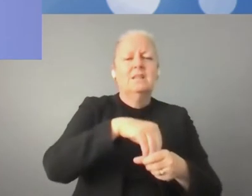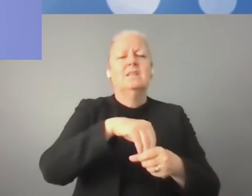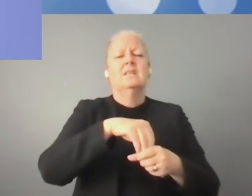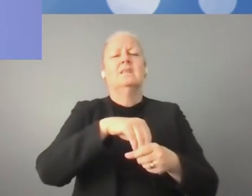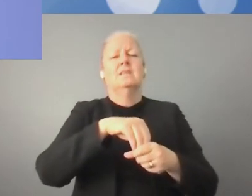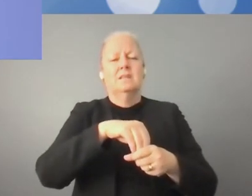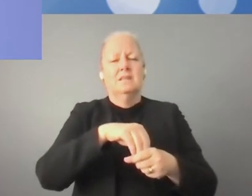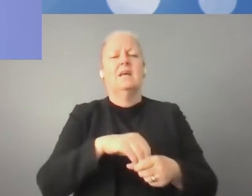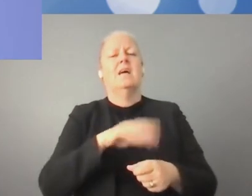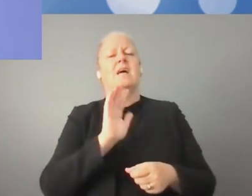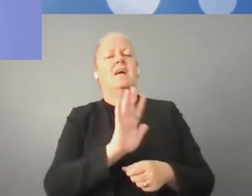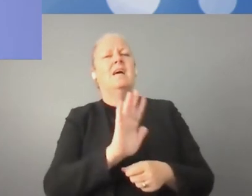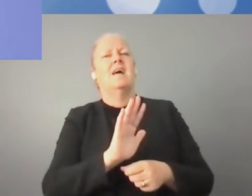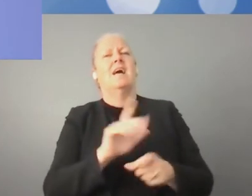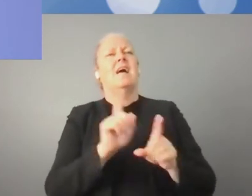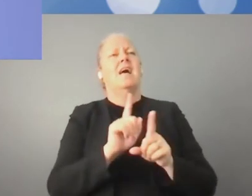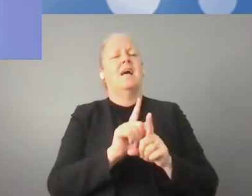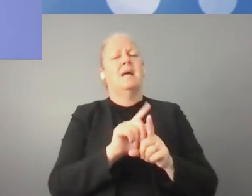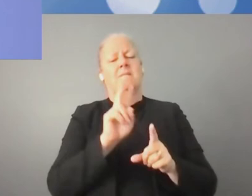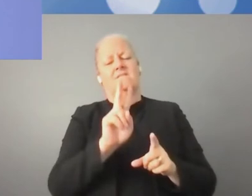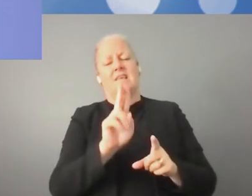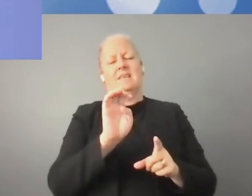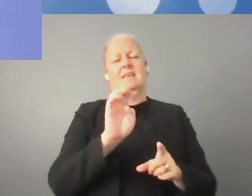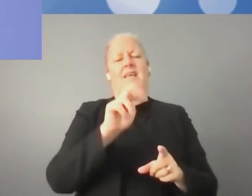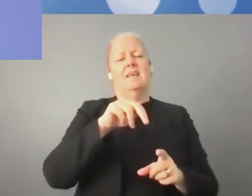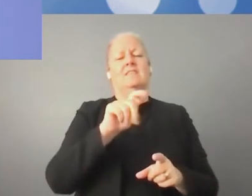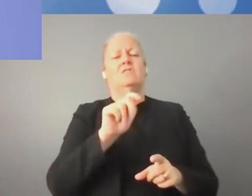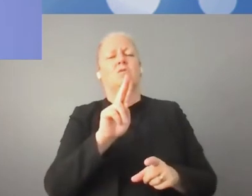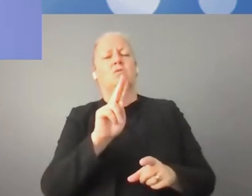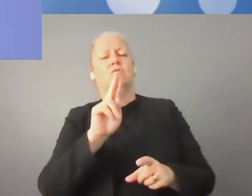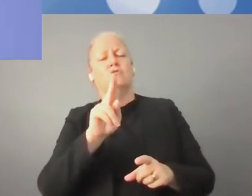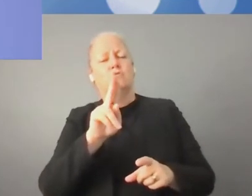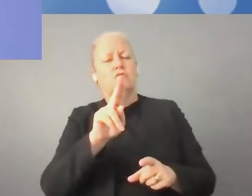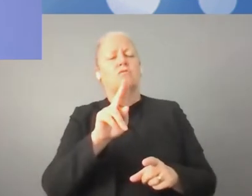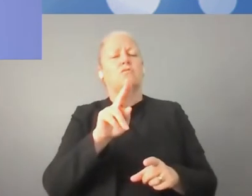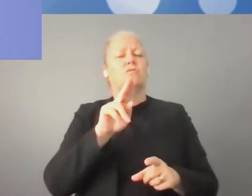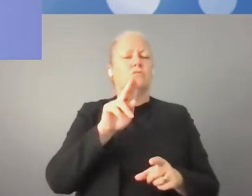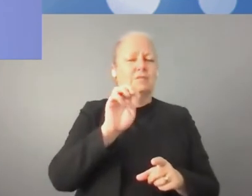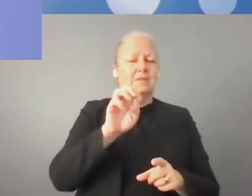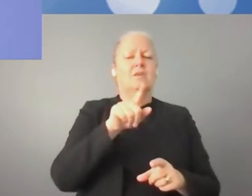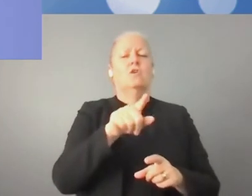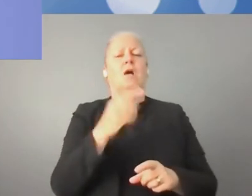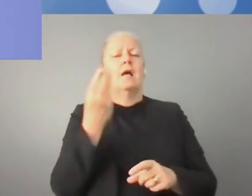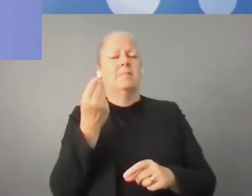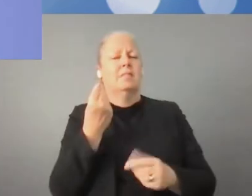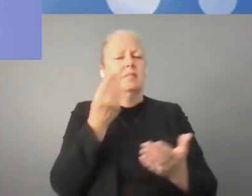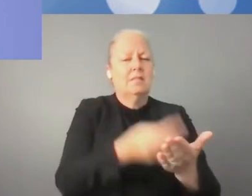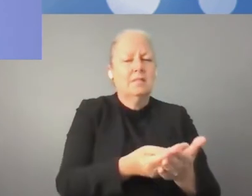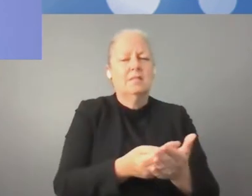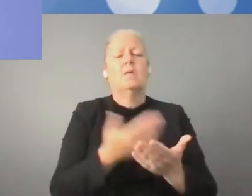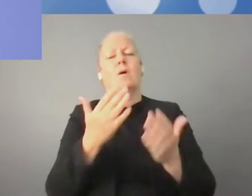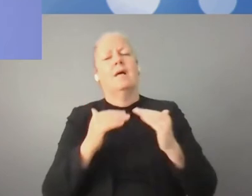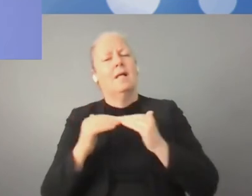legislation so as you understand private investors are focusing on the less risky so the